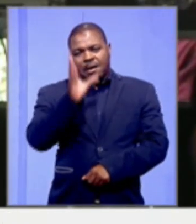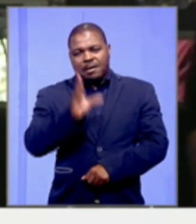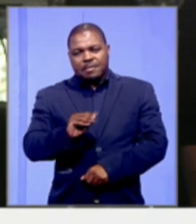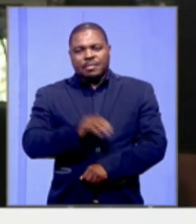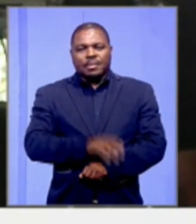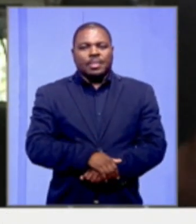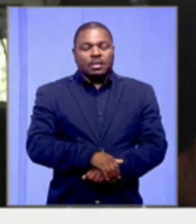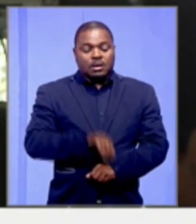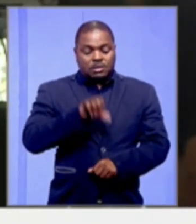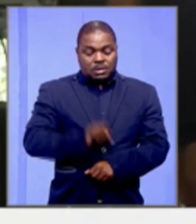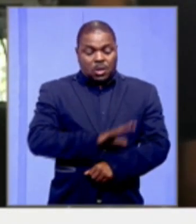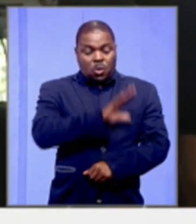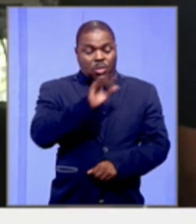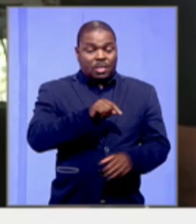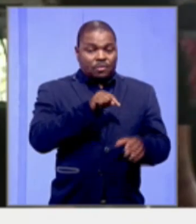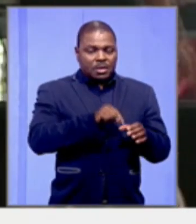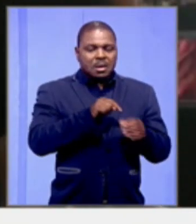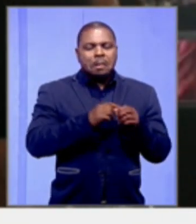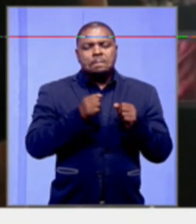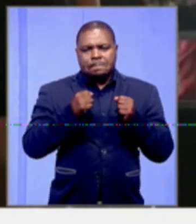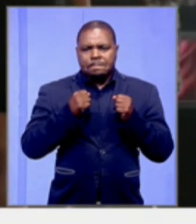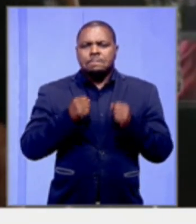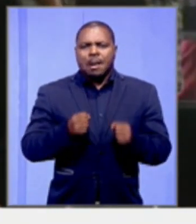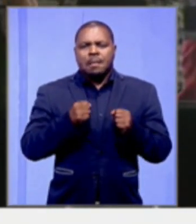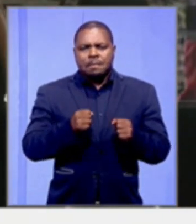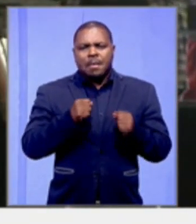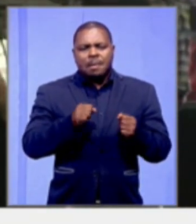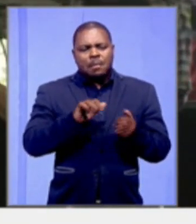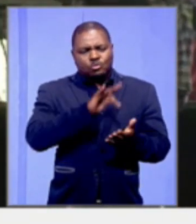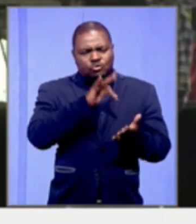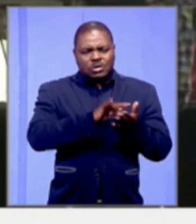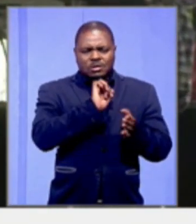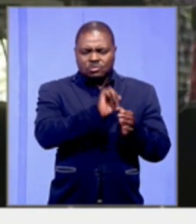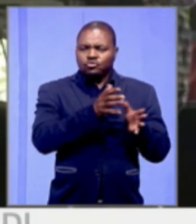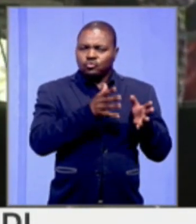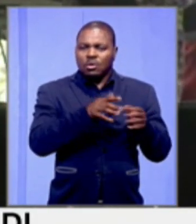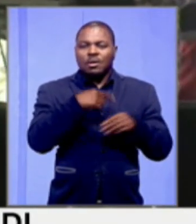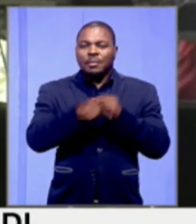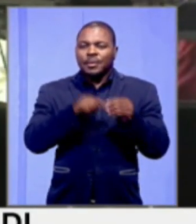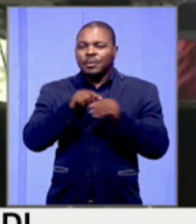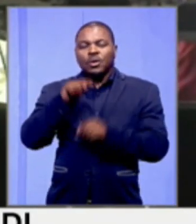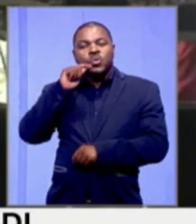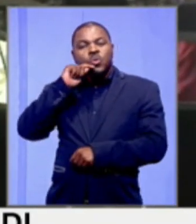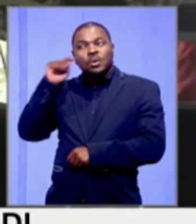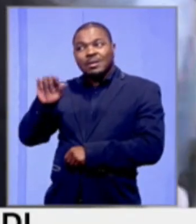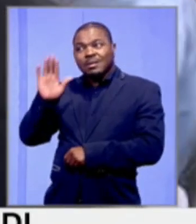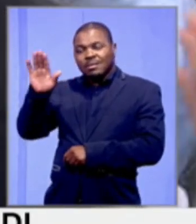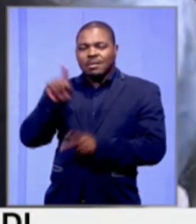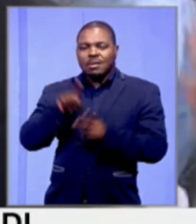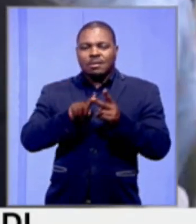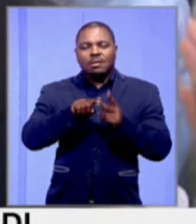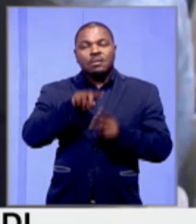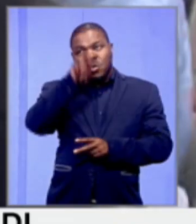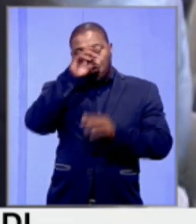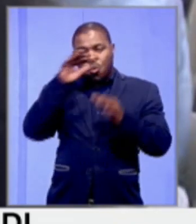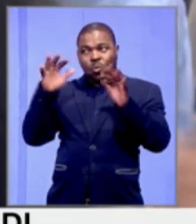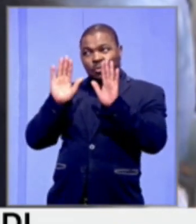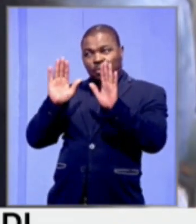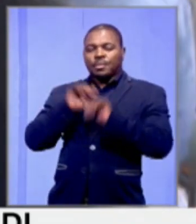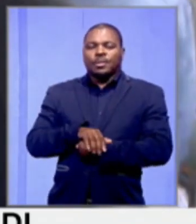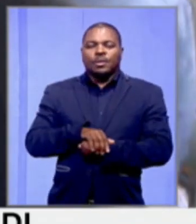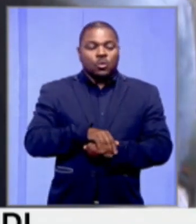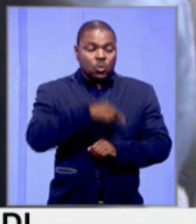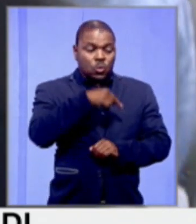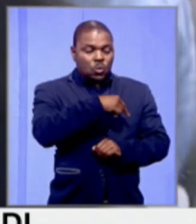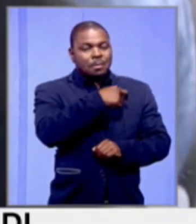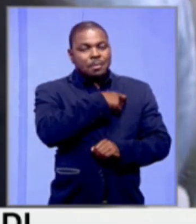Afrika Borwa e tiiseditse boemo bja yona ka ga dithulano magareng ga Russia le Ukraine. Moporesidente Ramaphosa o